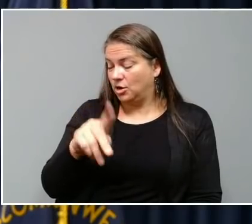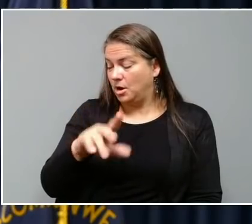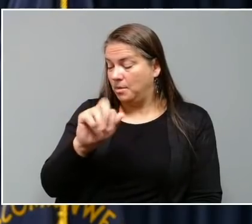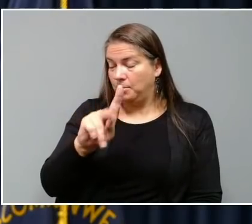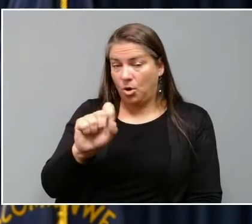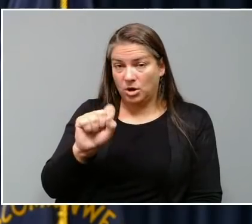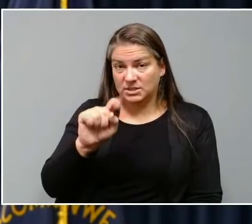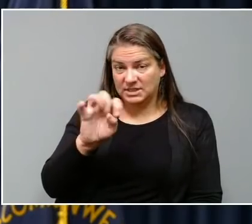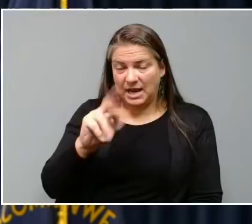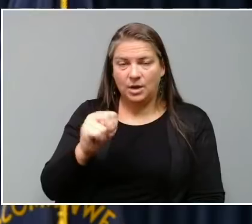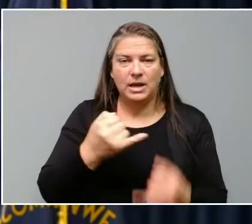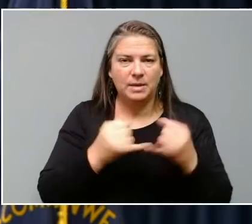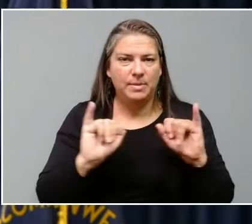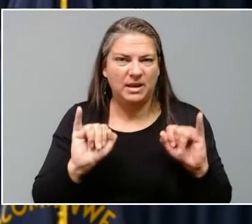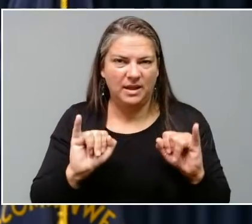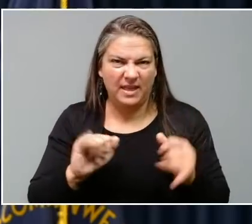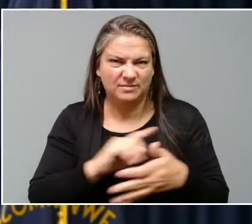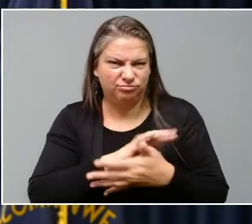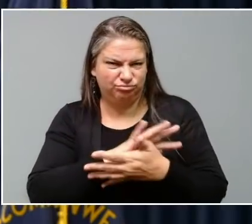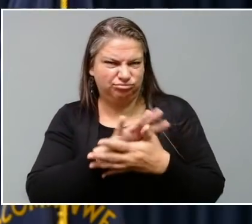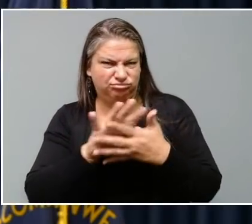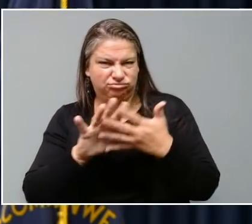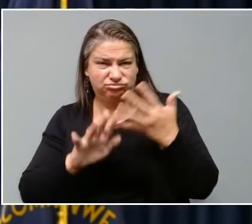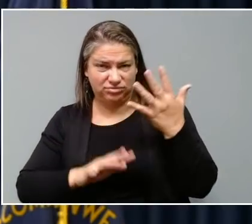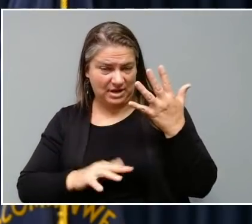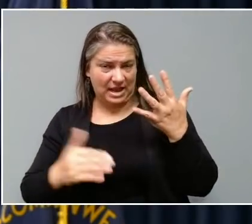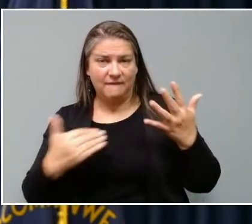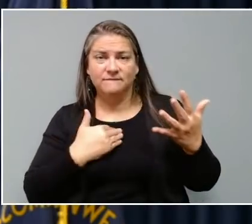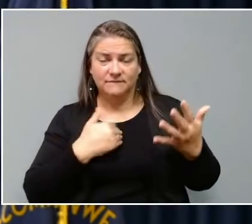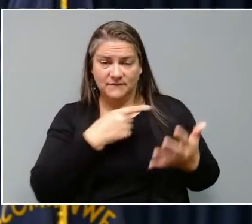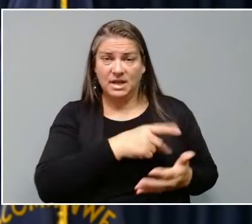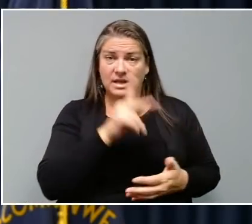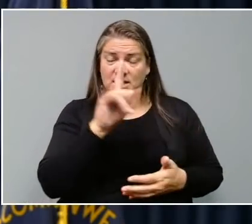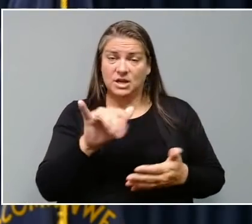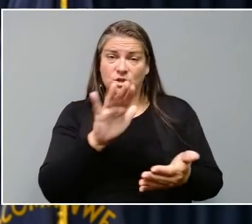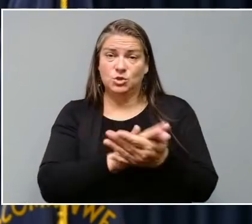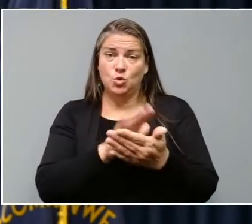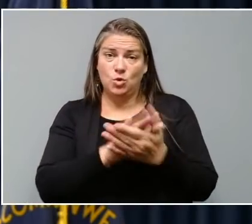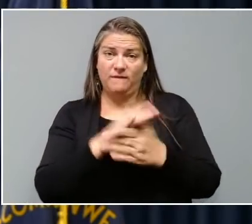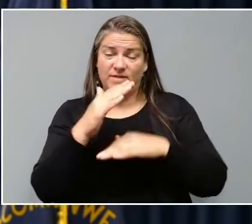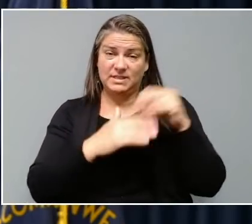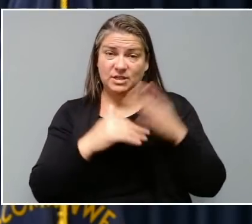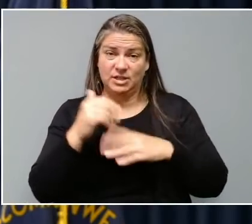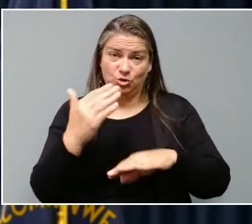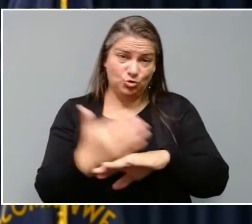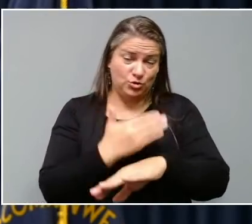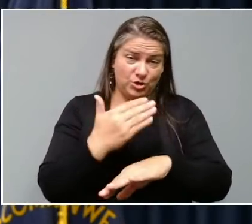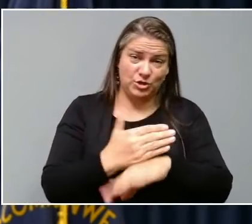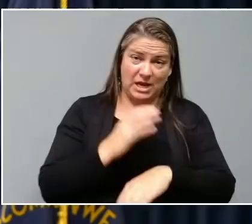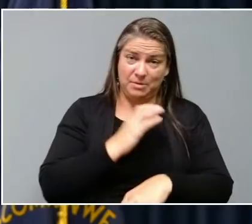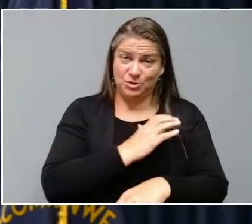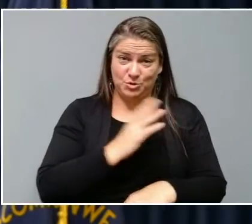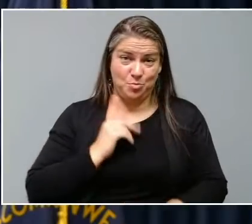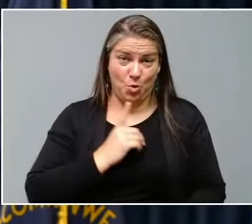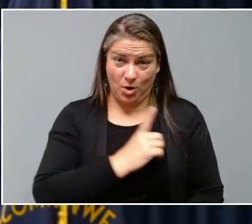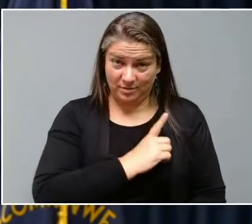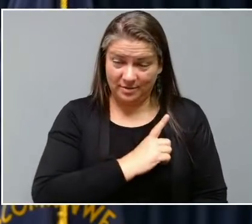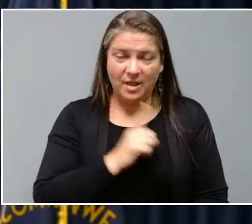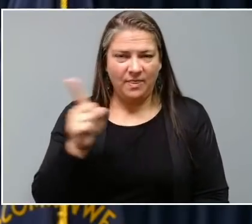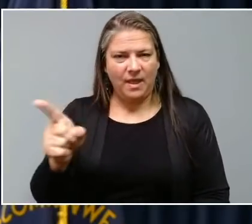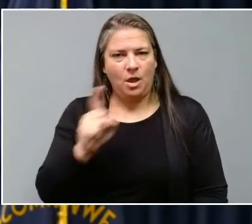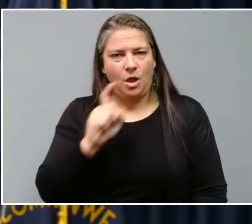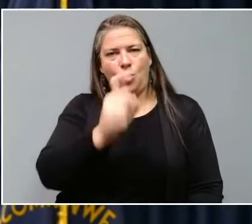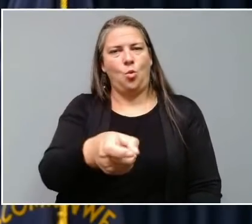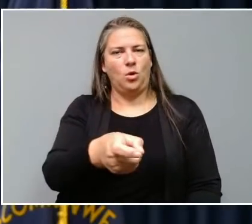Independent. This was done by the Kentucky School Facilities Construction Commission Board. They award these grants. Let me